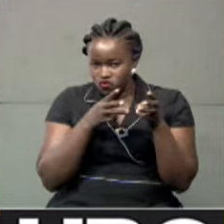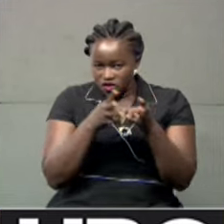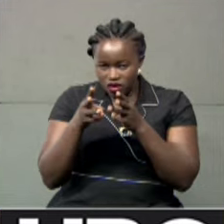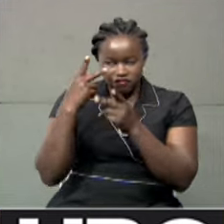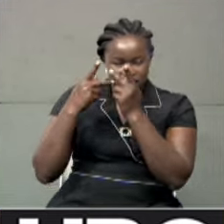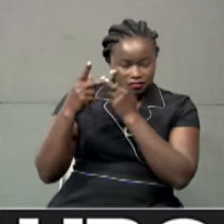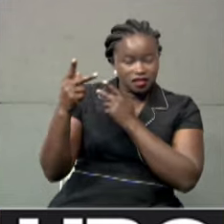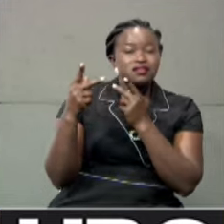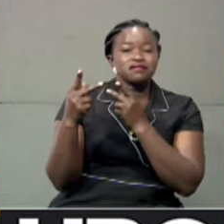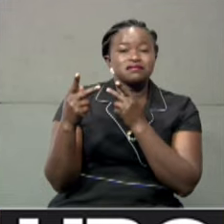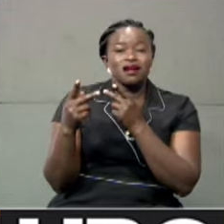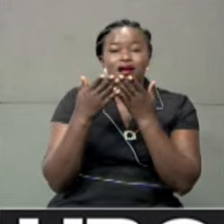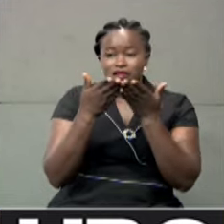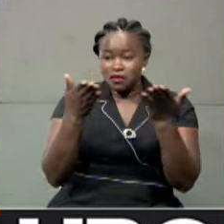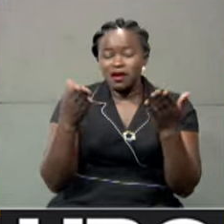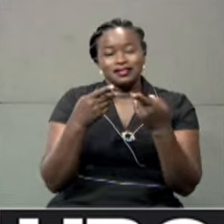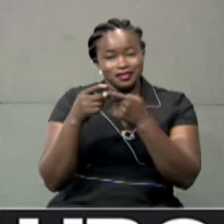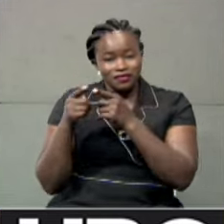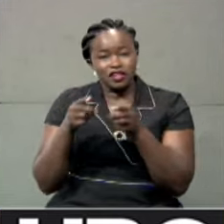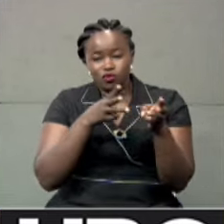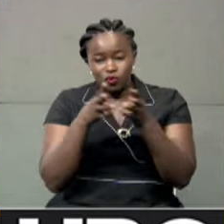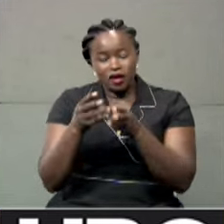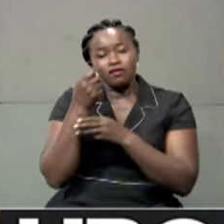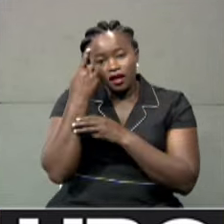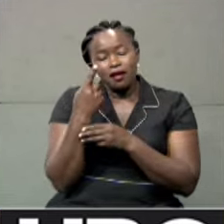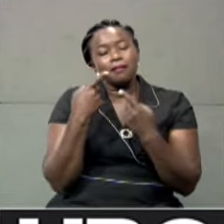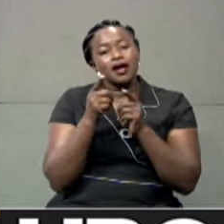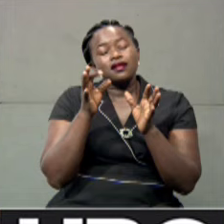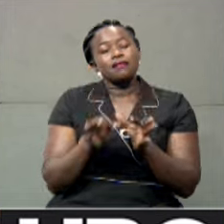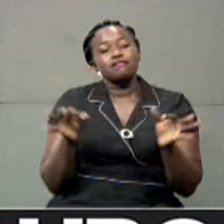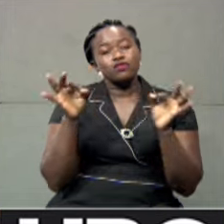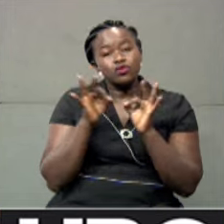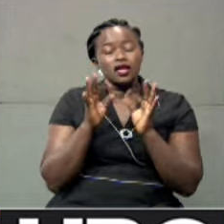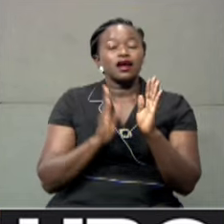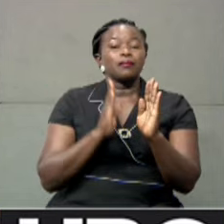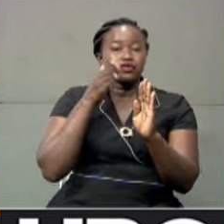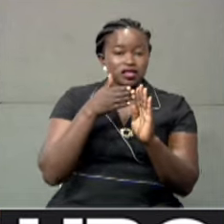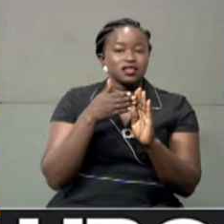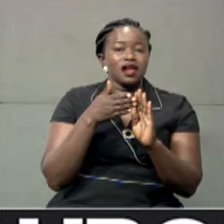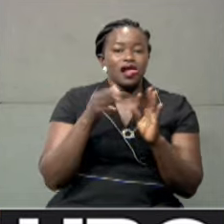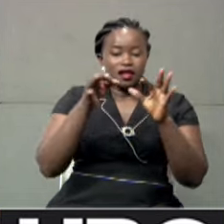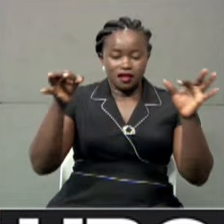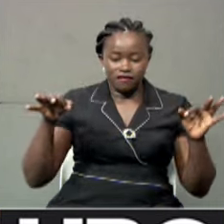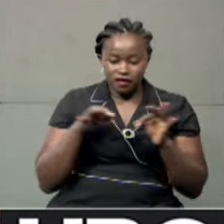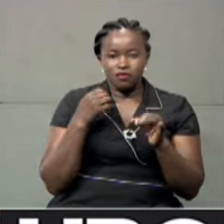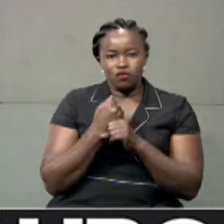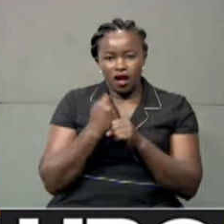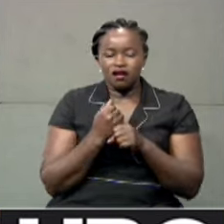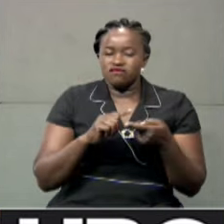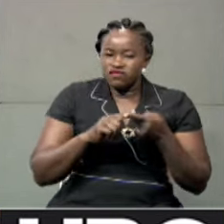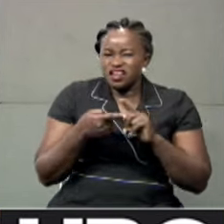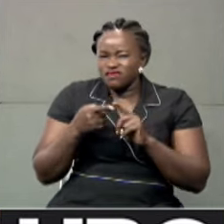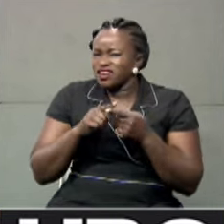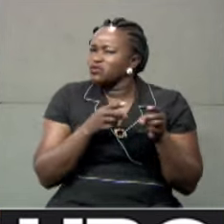are inevitable, they should always be approached within a framework of